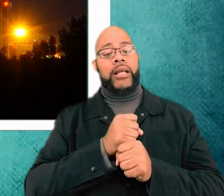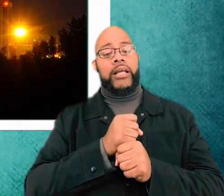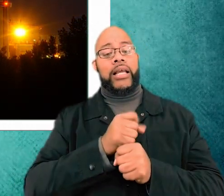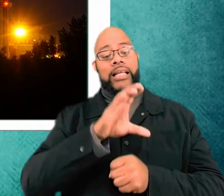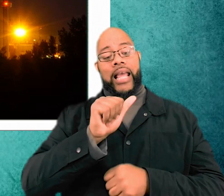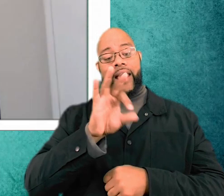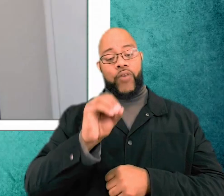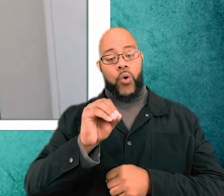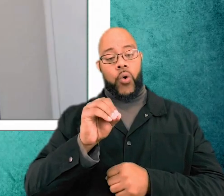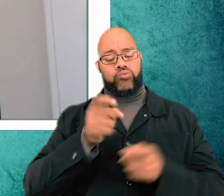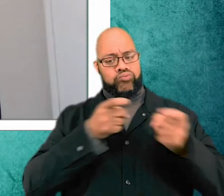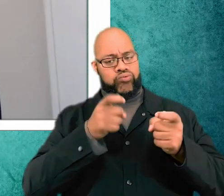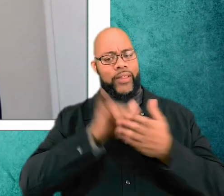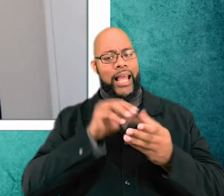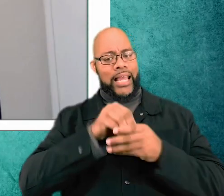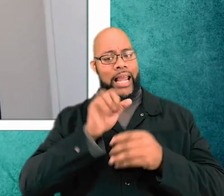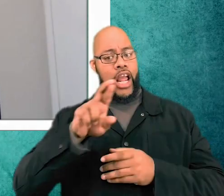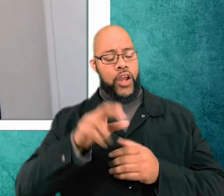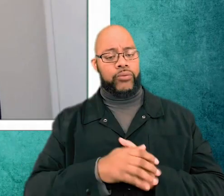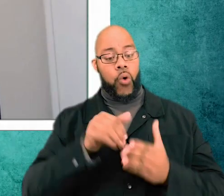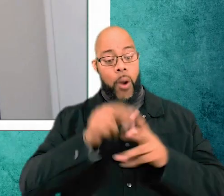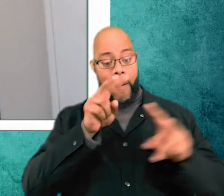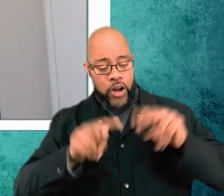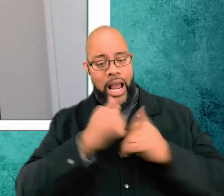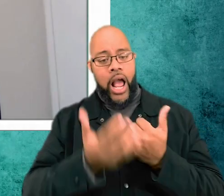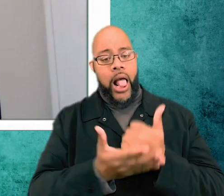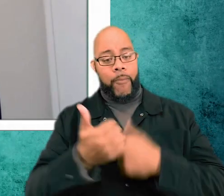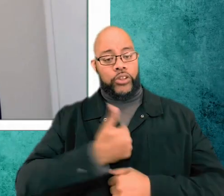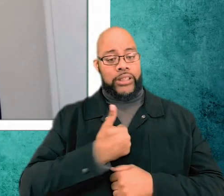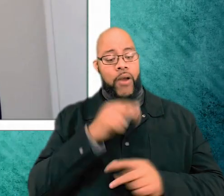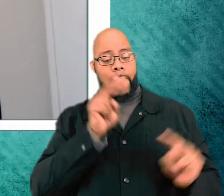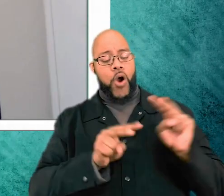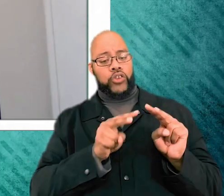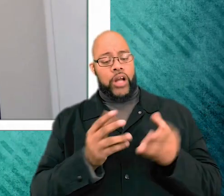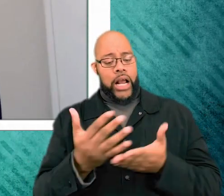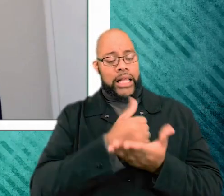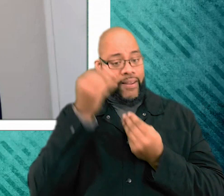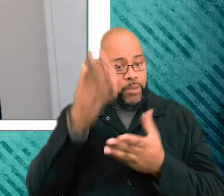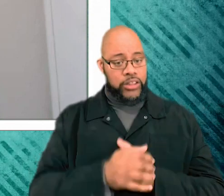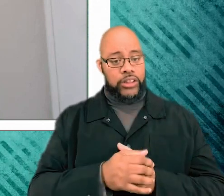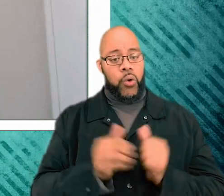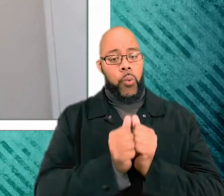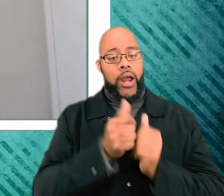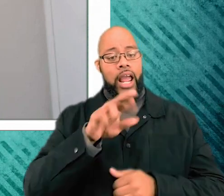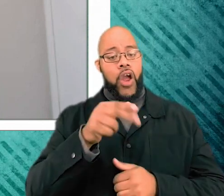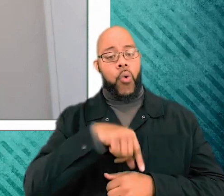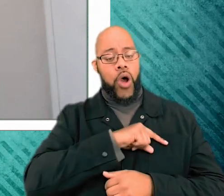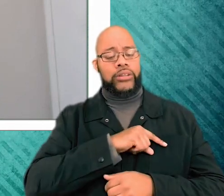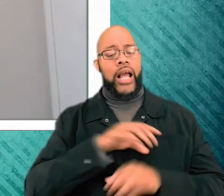CAFOs into the atmosphere. All this monitoring is how we help ourselves monitor and collect data around our air quality and take